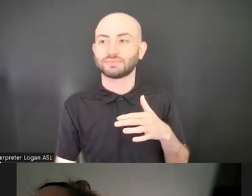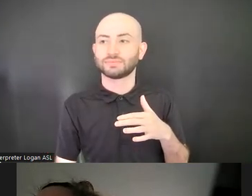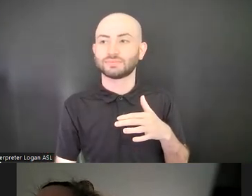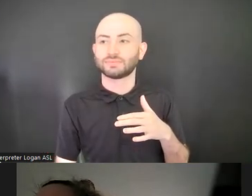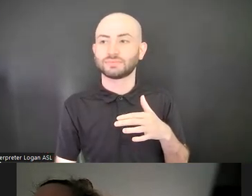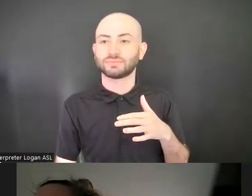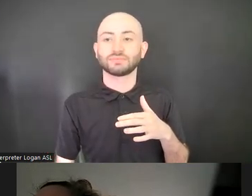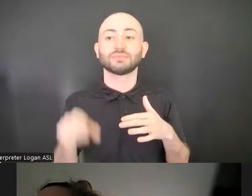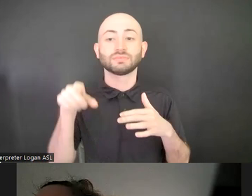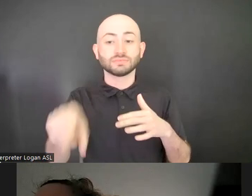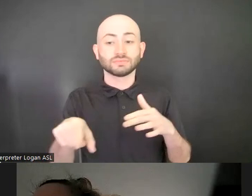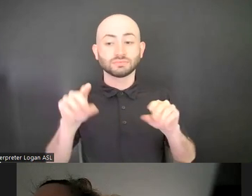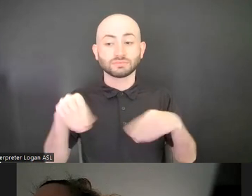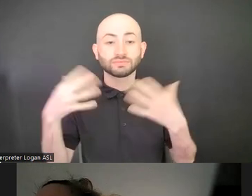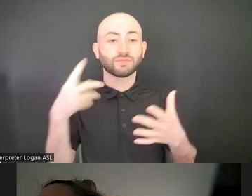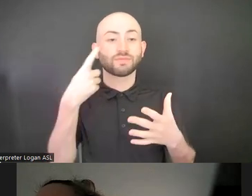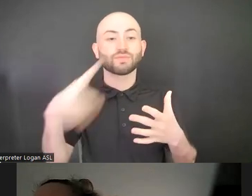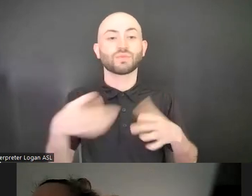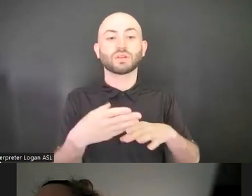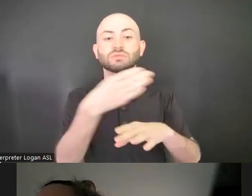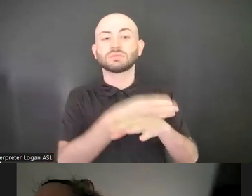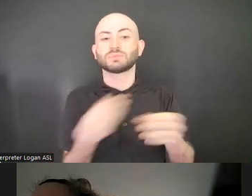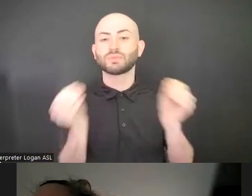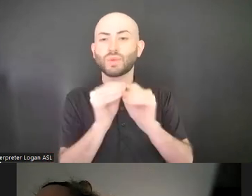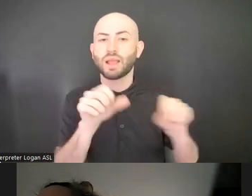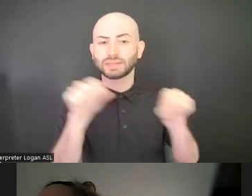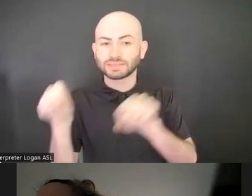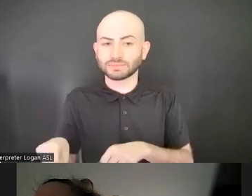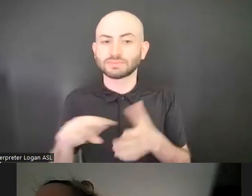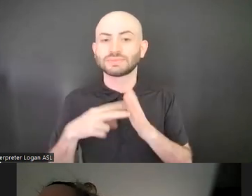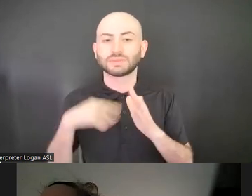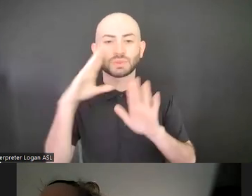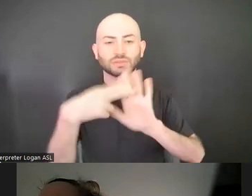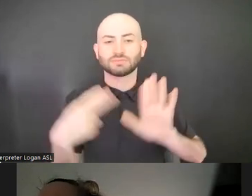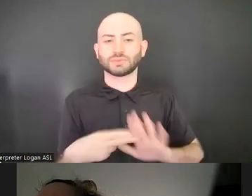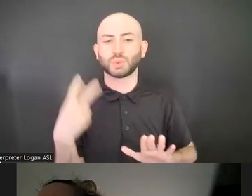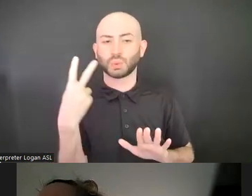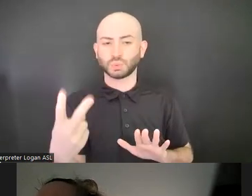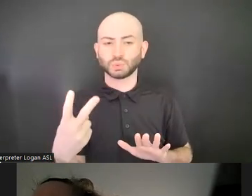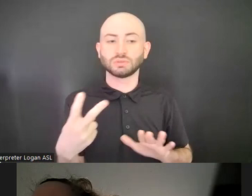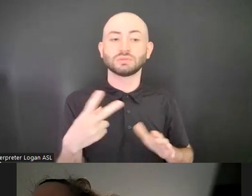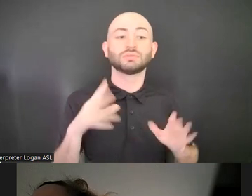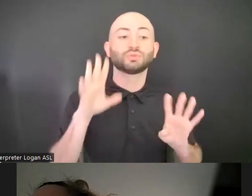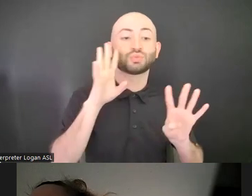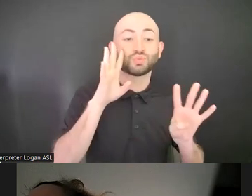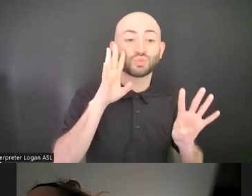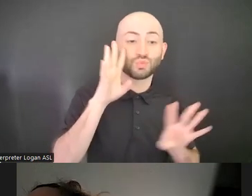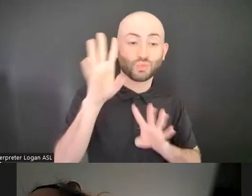i am going to highlight two of these creating protective environments and promoting protective norms